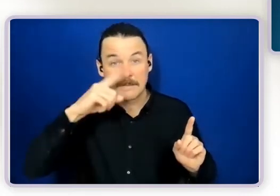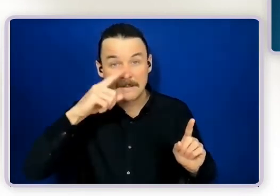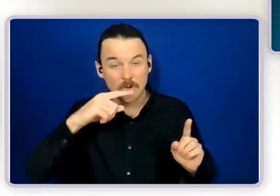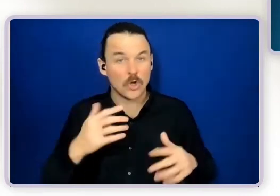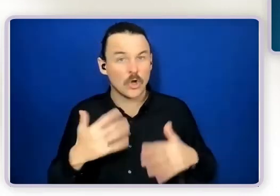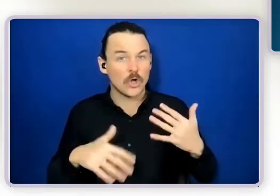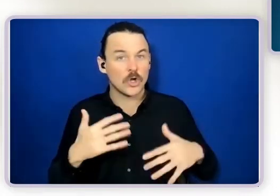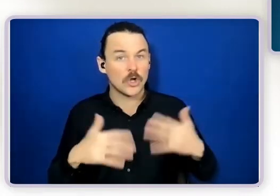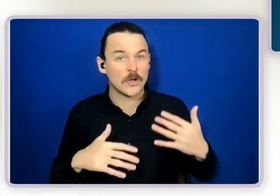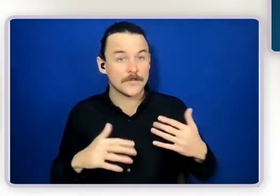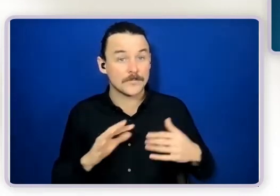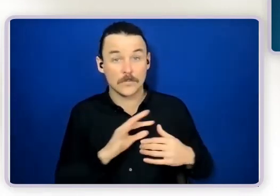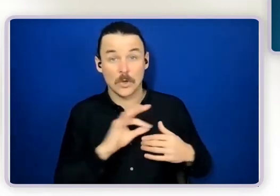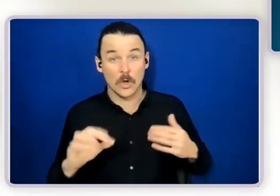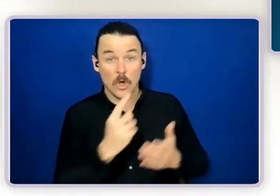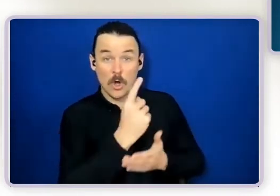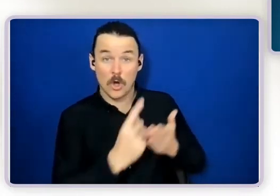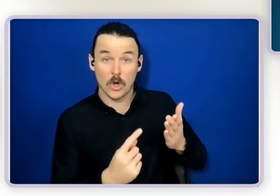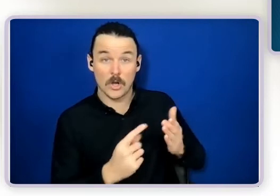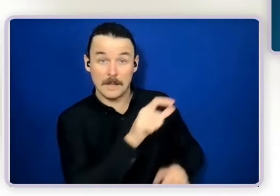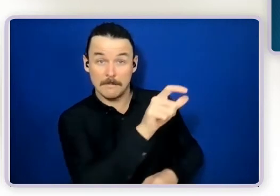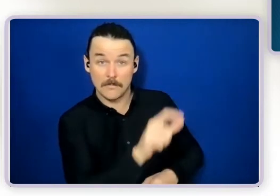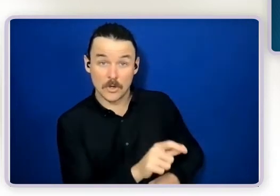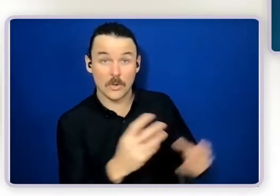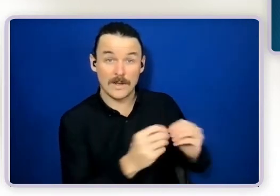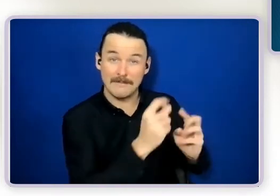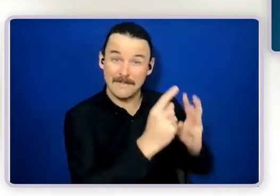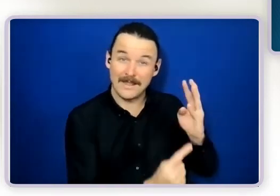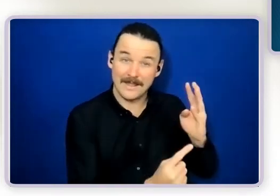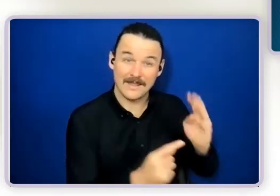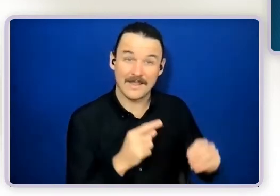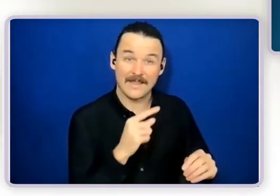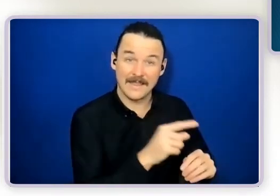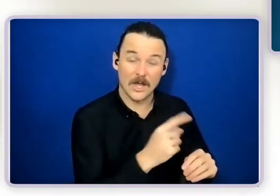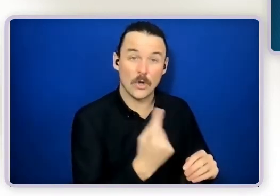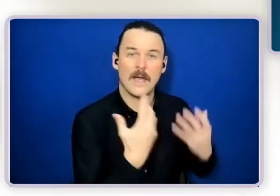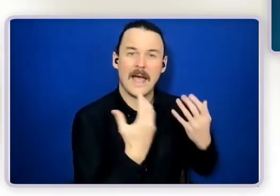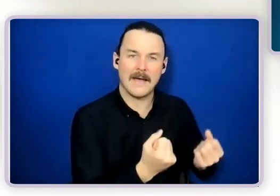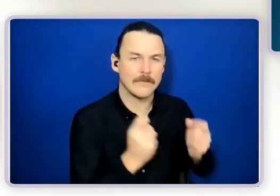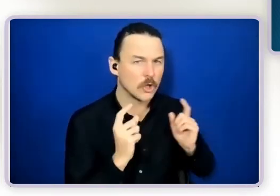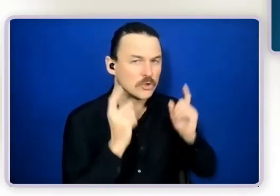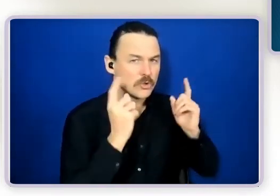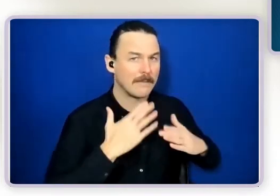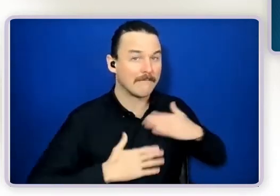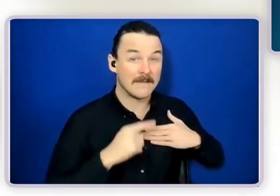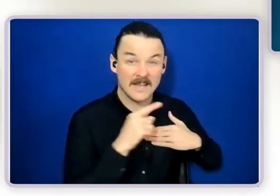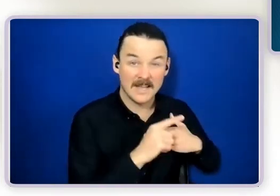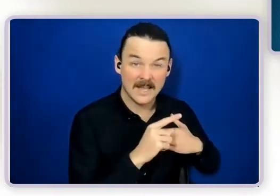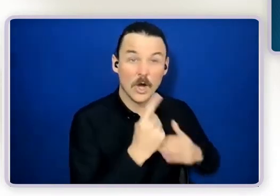who displays the behaviours of concern that gets hurt, because many of those behaviours can